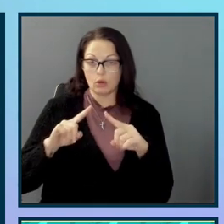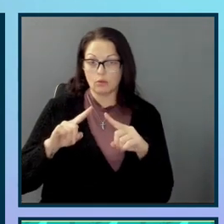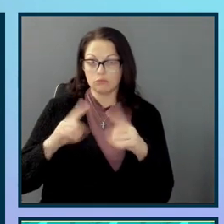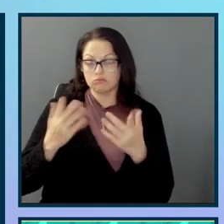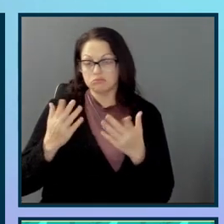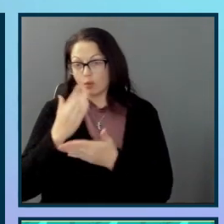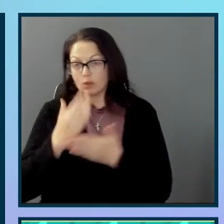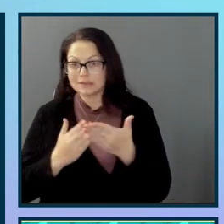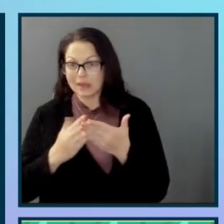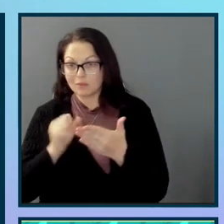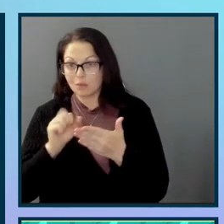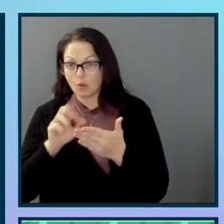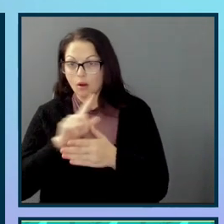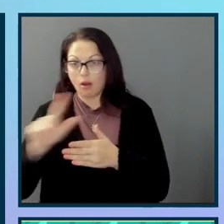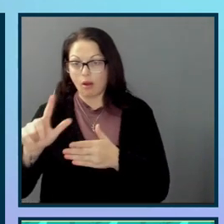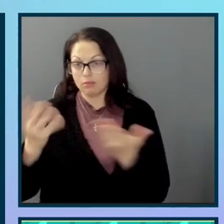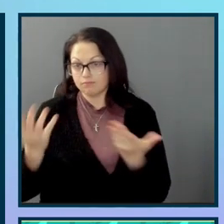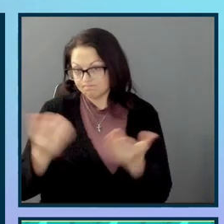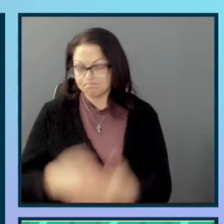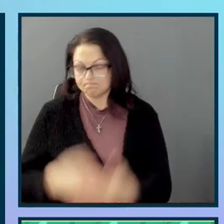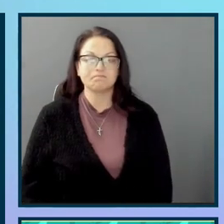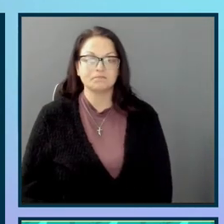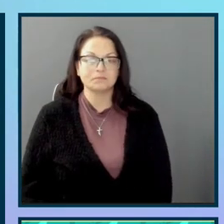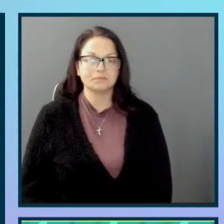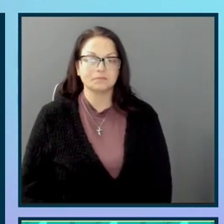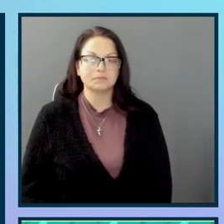look beyond the pixels.